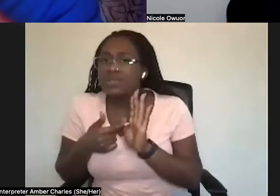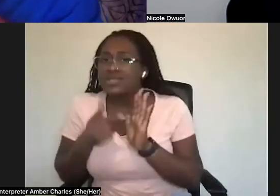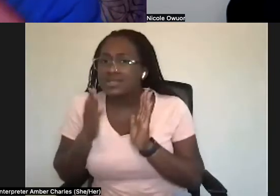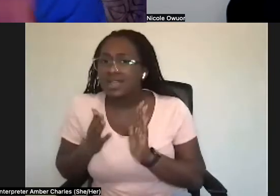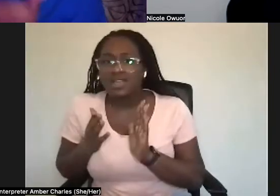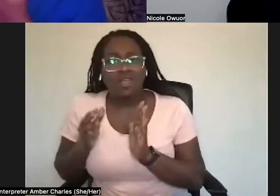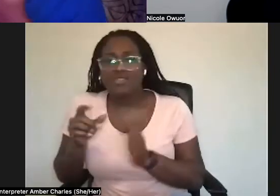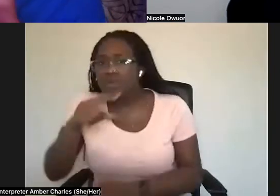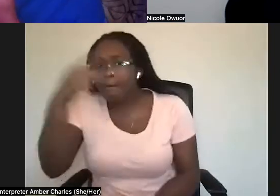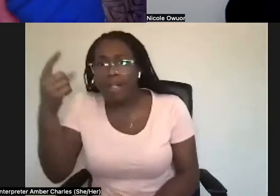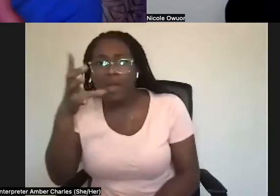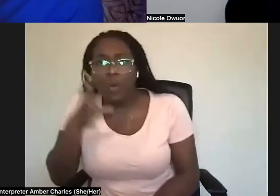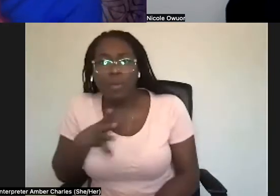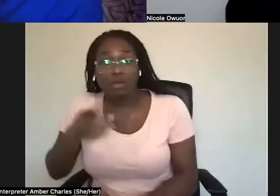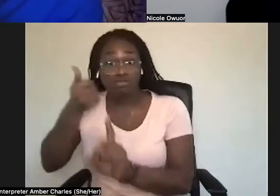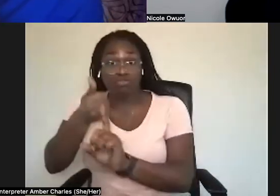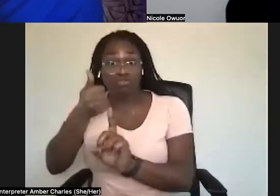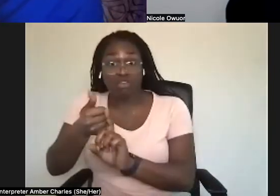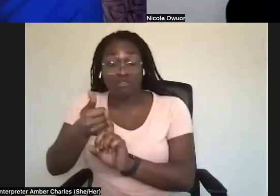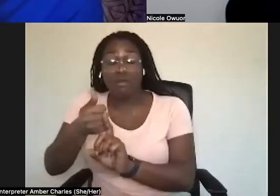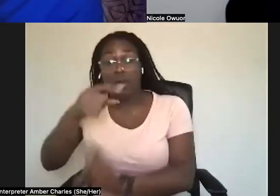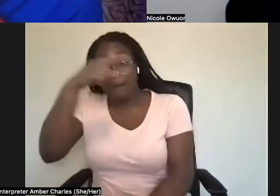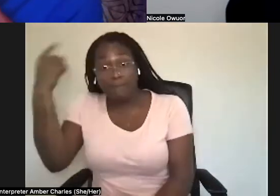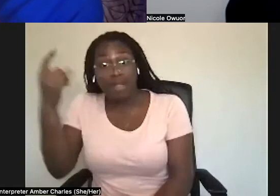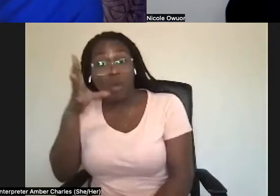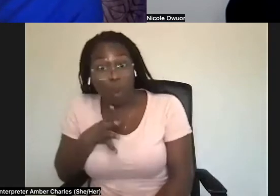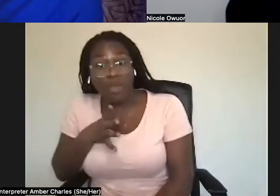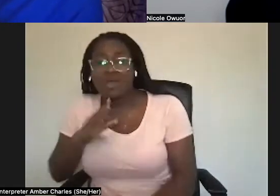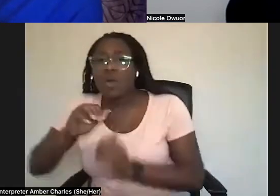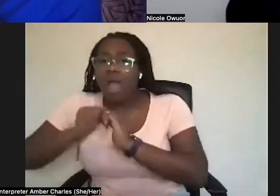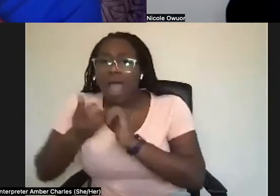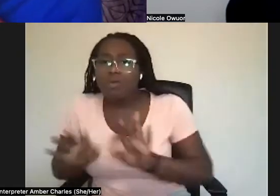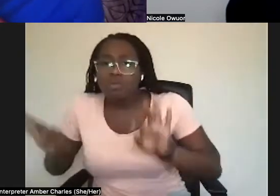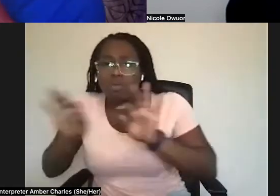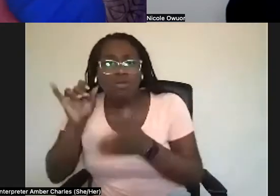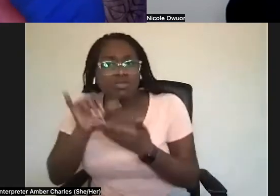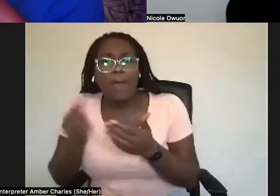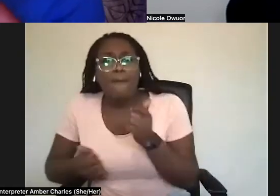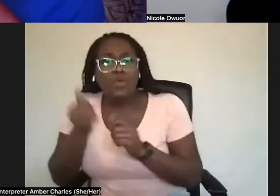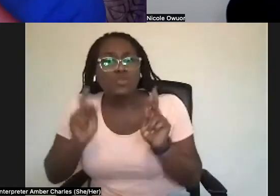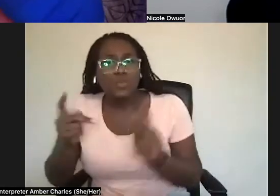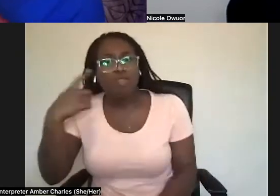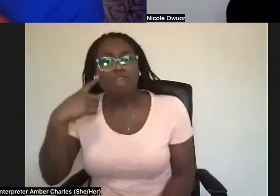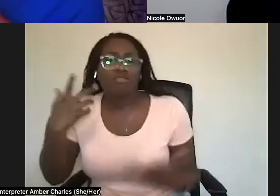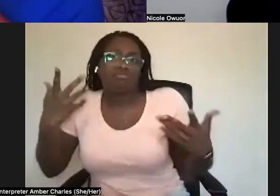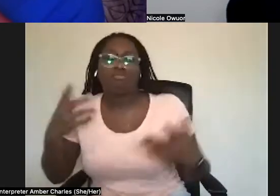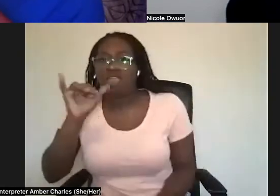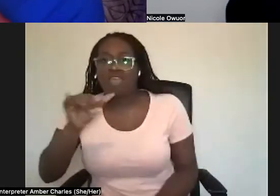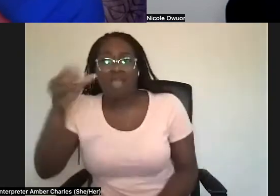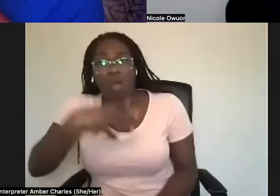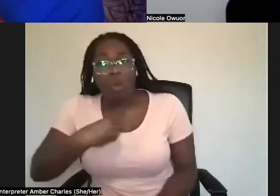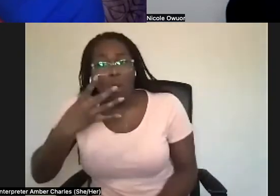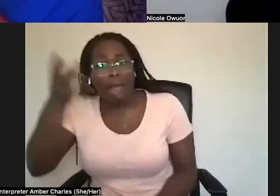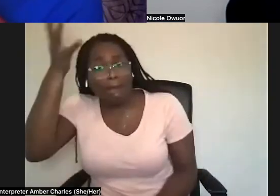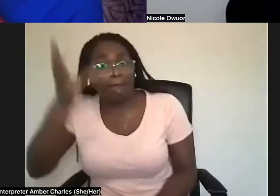Black women, because you yourself are a Black woman. Yes. How important is that? A lot of people think, well, that white man talked about